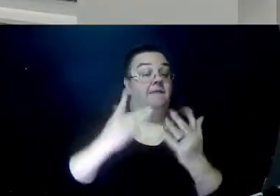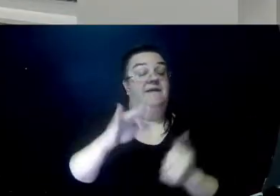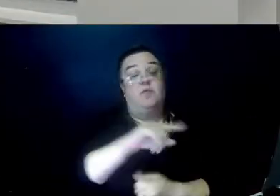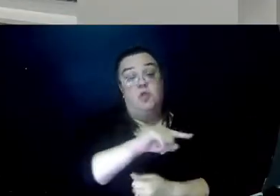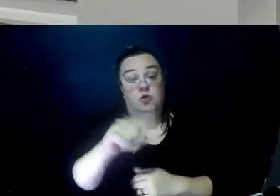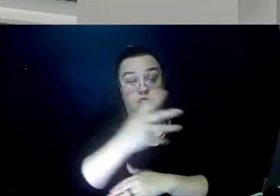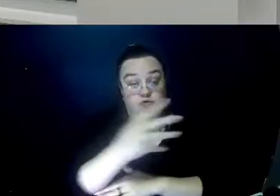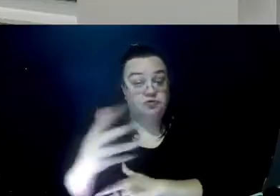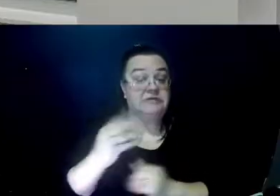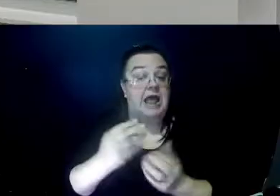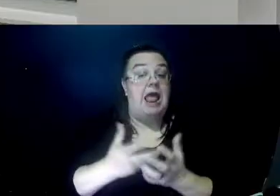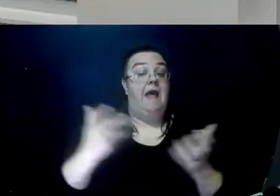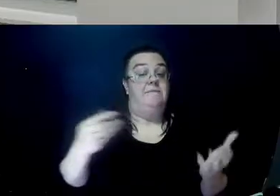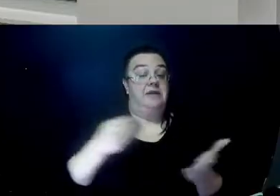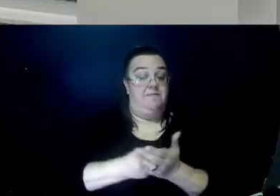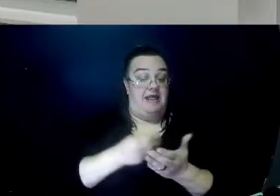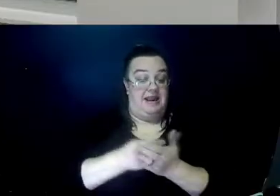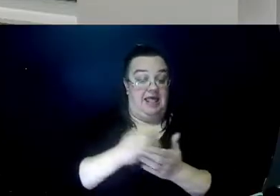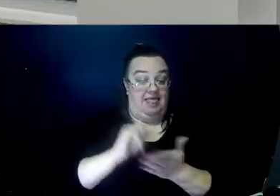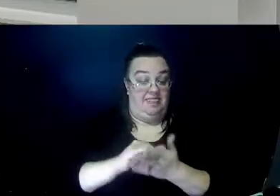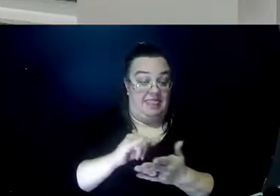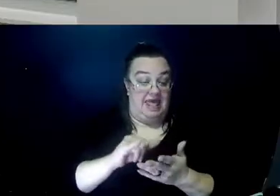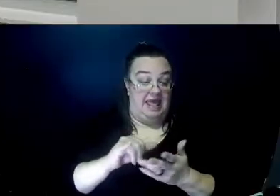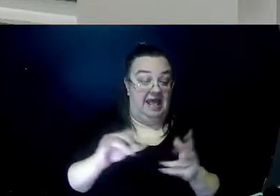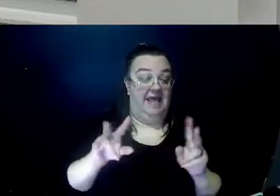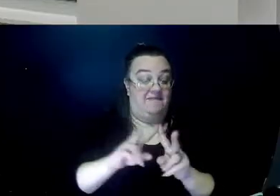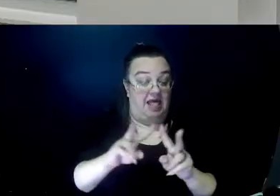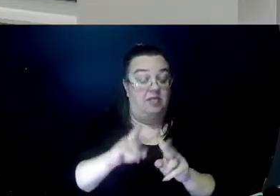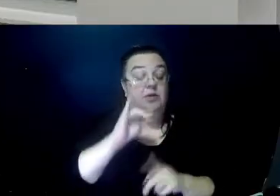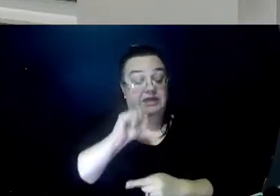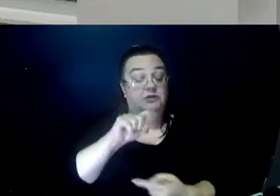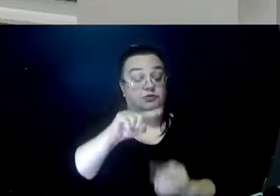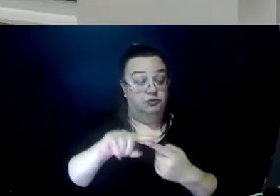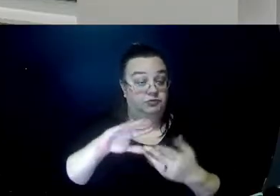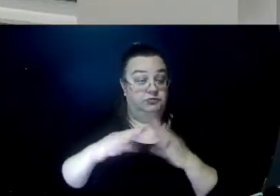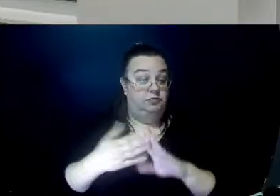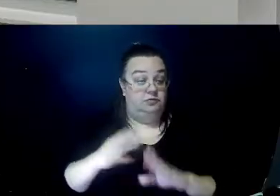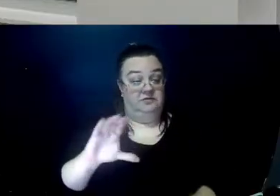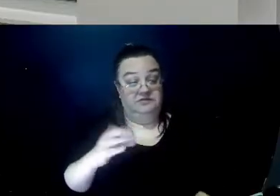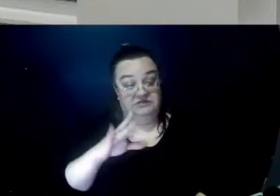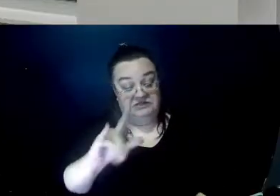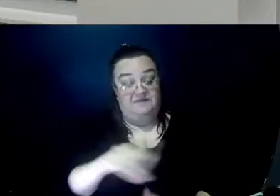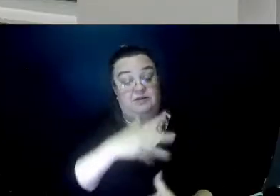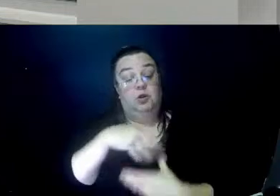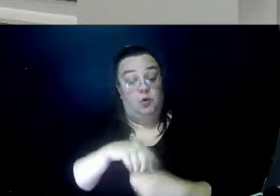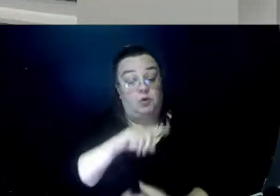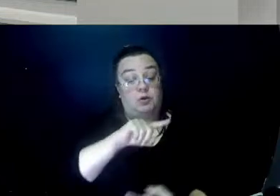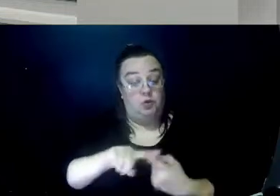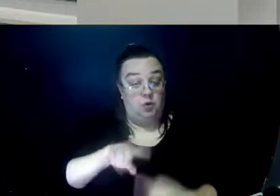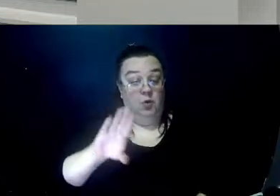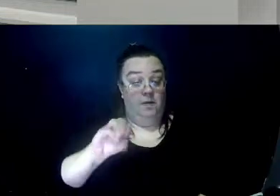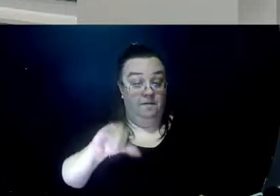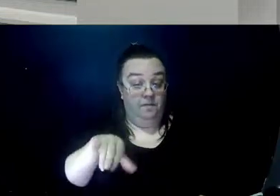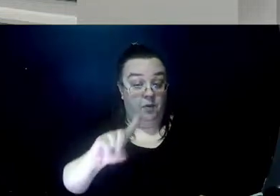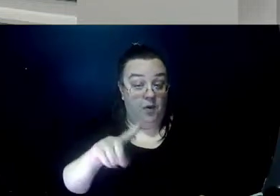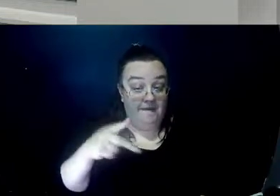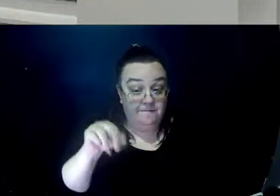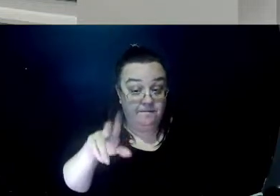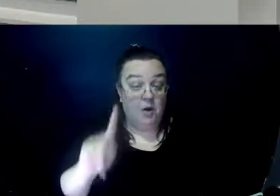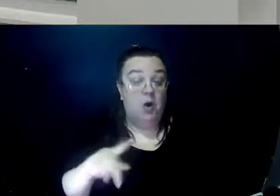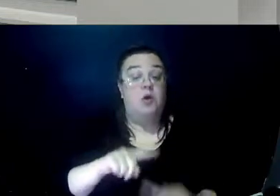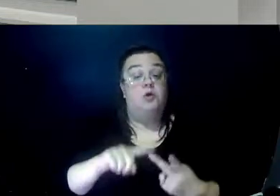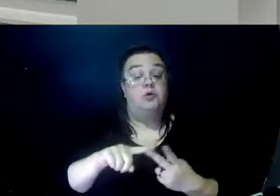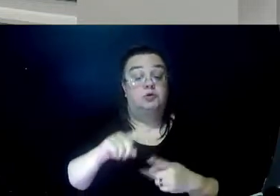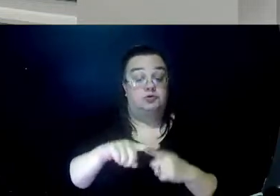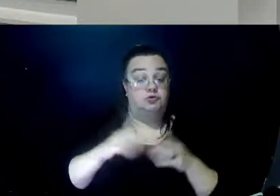much money that value is to the town of Cheverly, including to Boyd Park, including to street